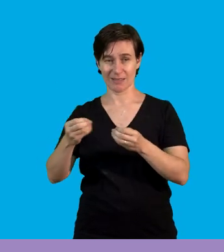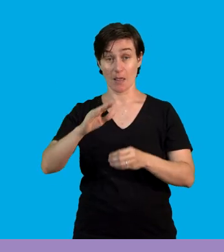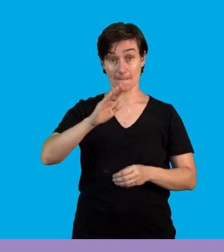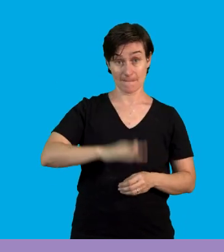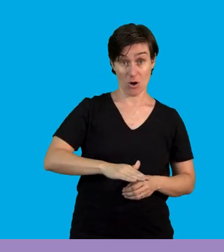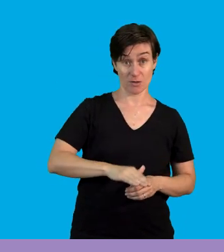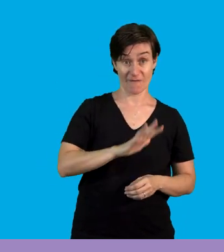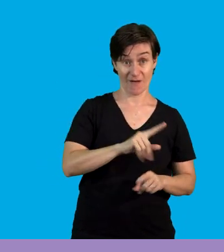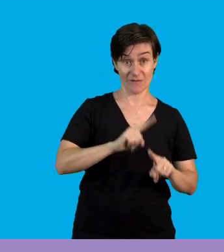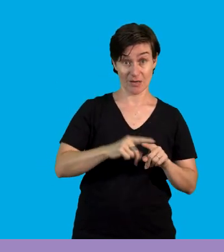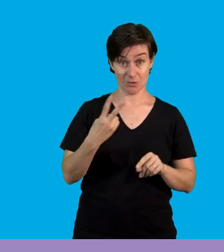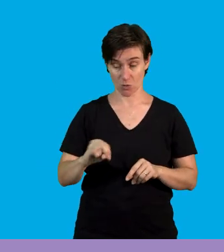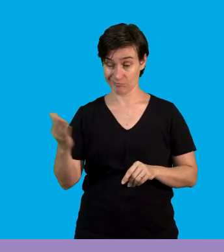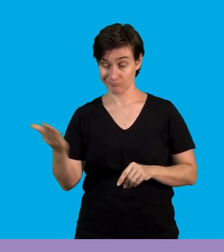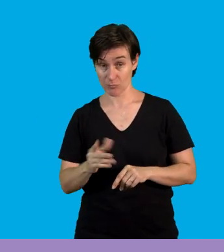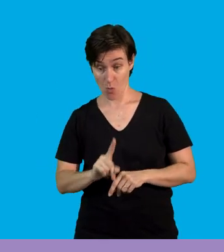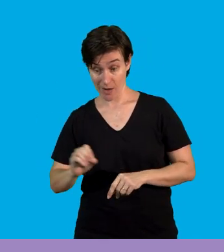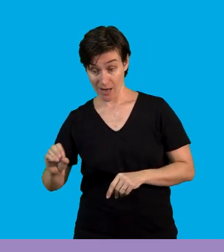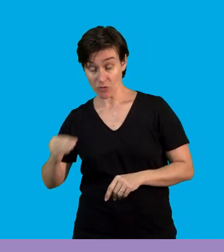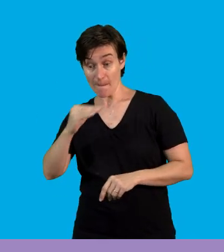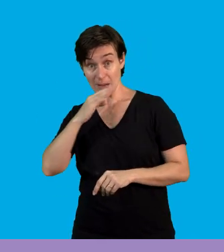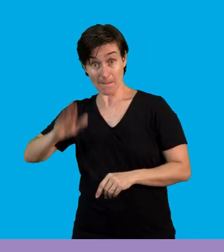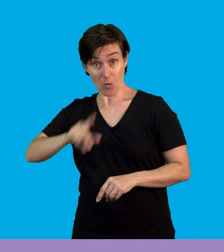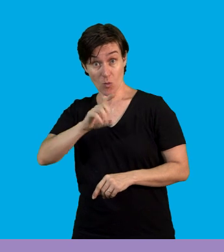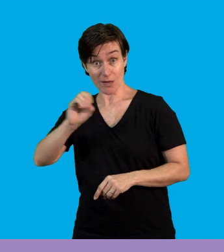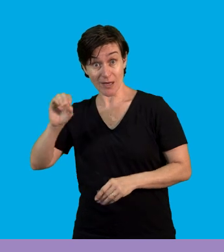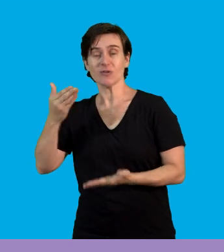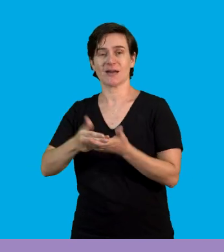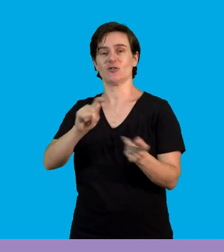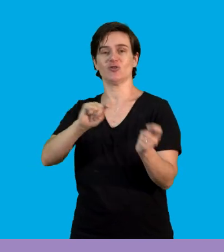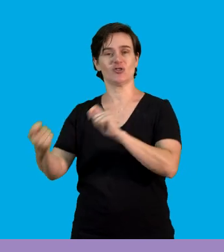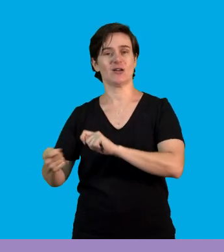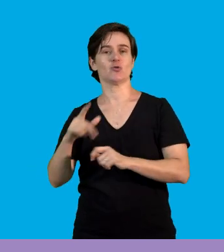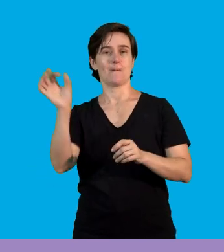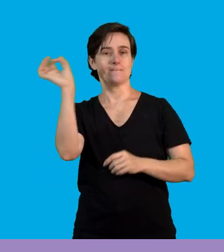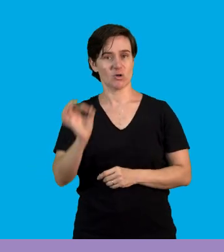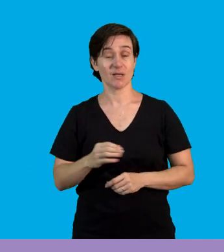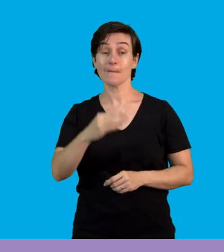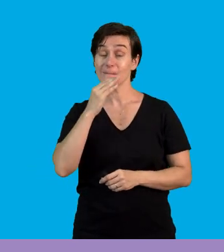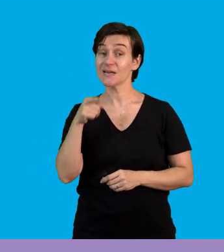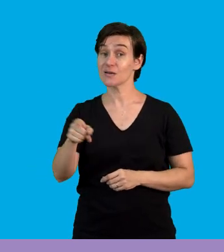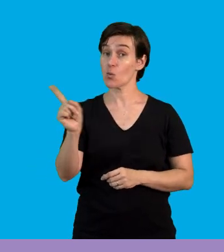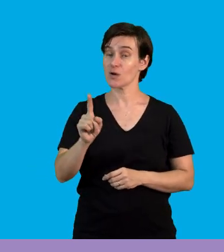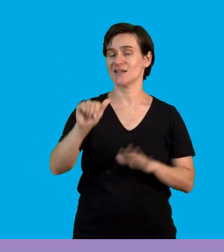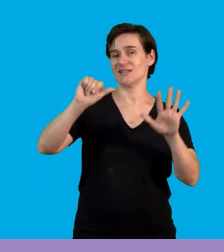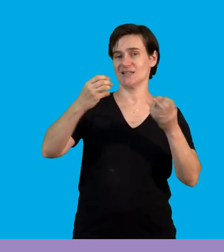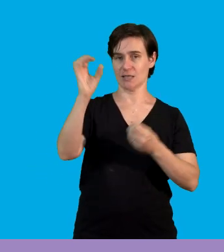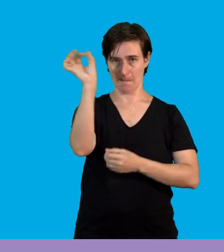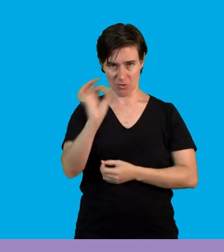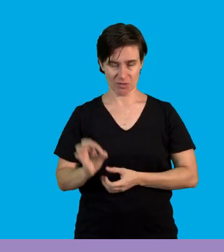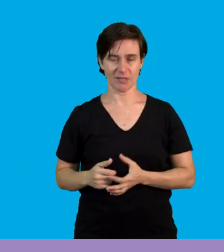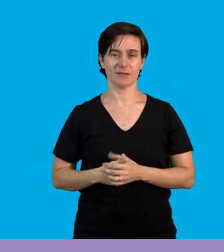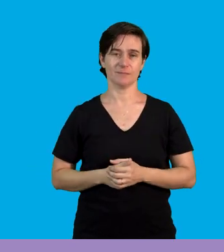100. Because our denominator is 100, the numerator then becomes the percentage. So that 60 then